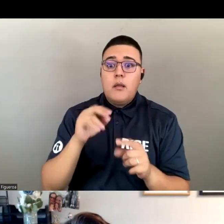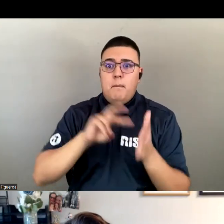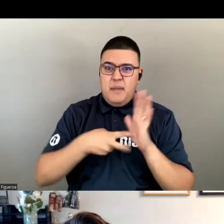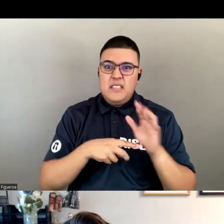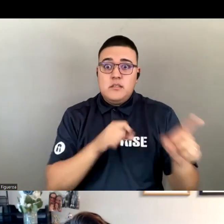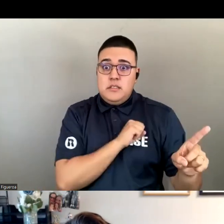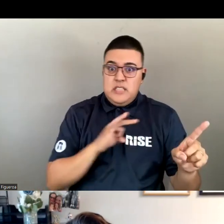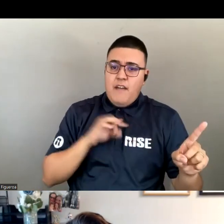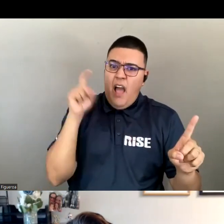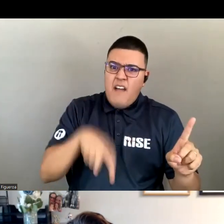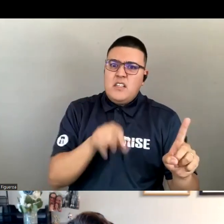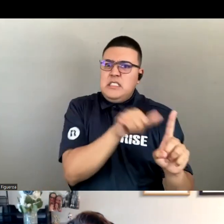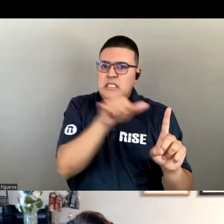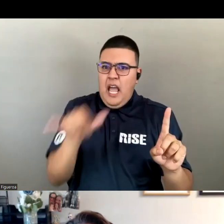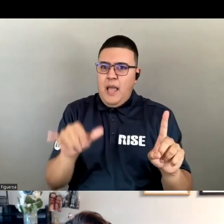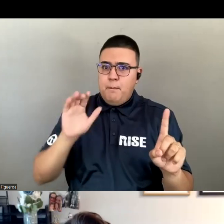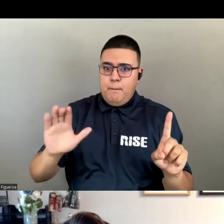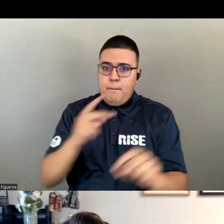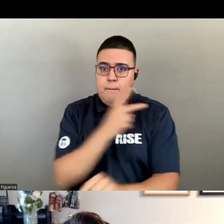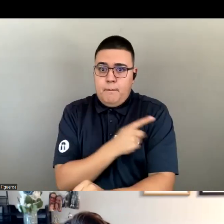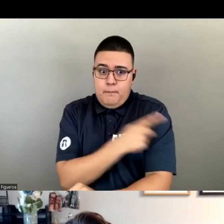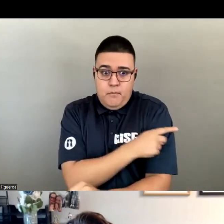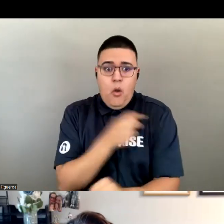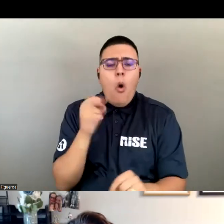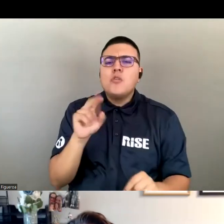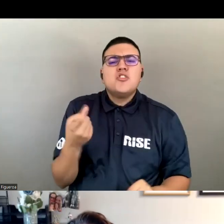them, or can it be anyone who is affirming of their identities?